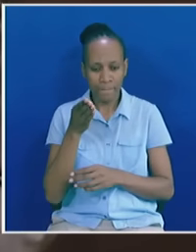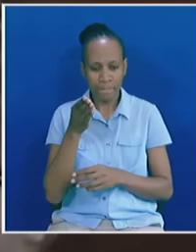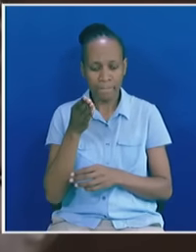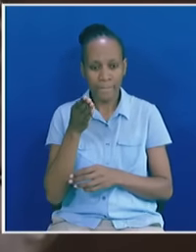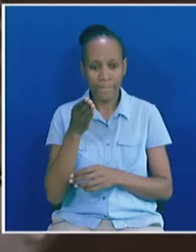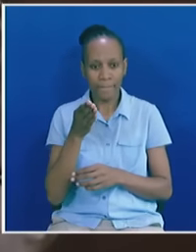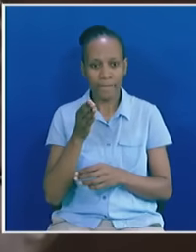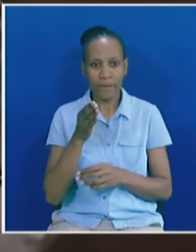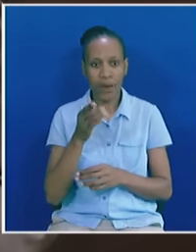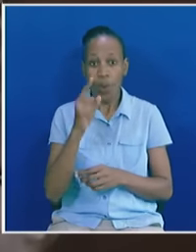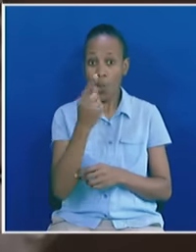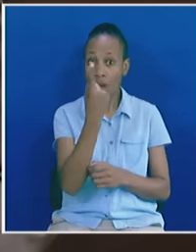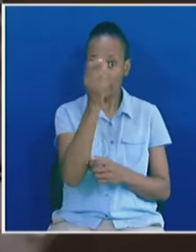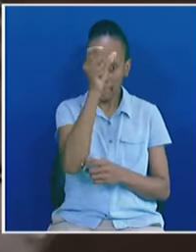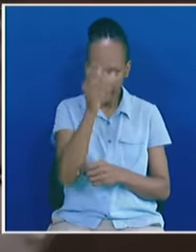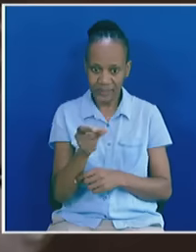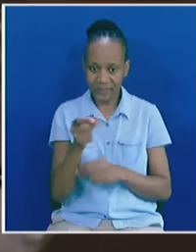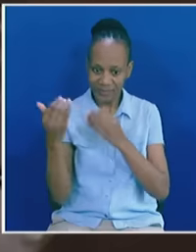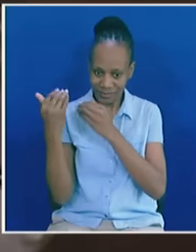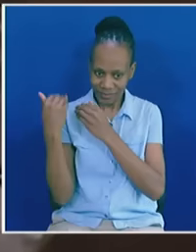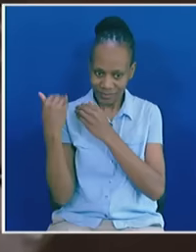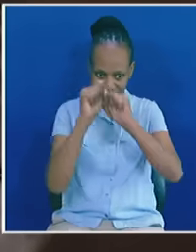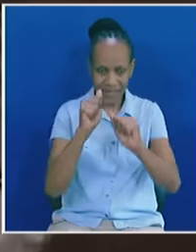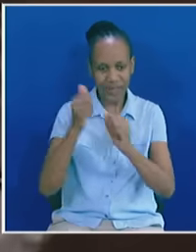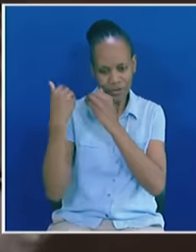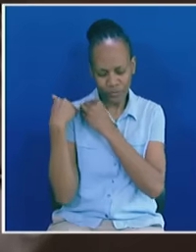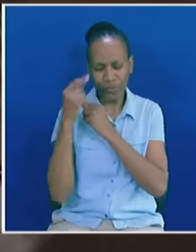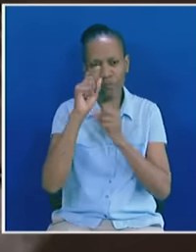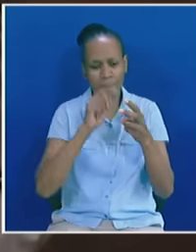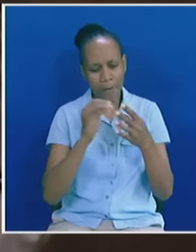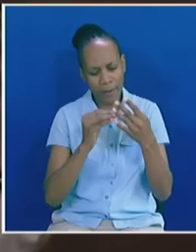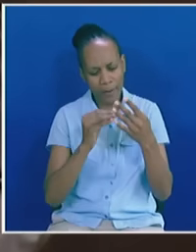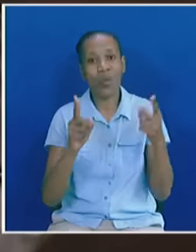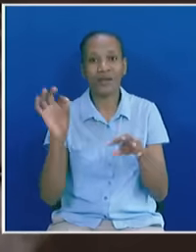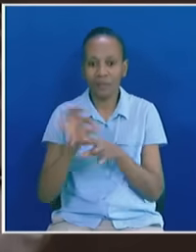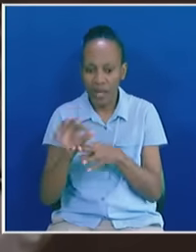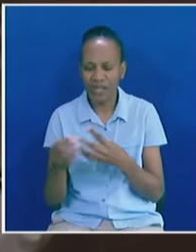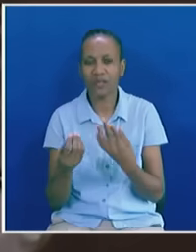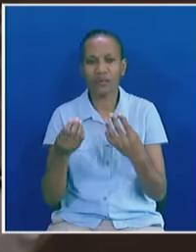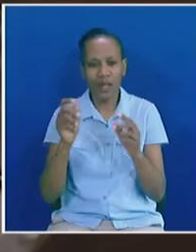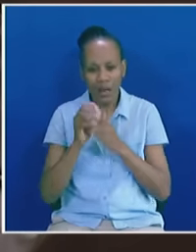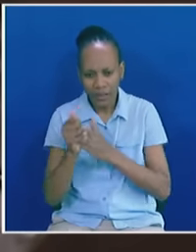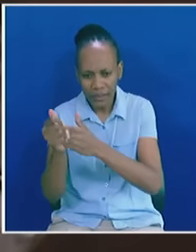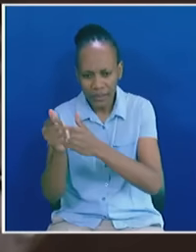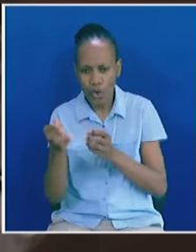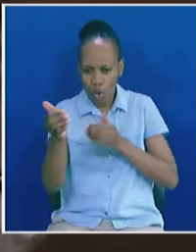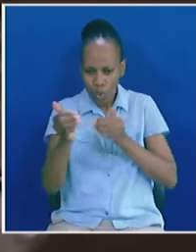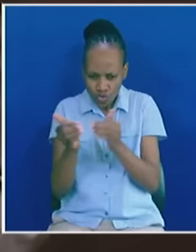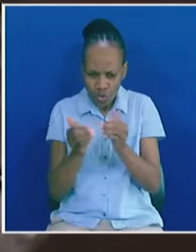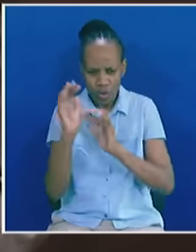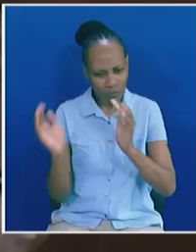single accountable authority responsible for planning, leadership, organization, and